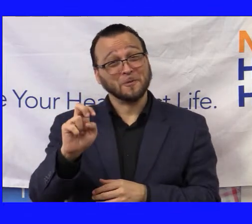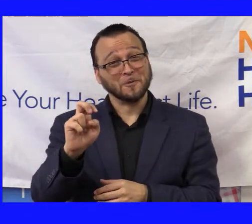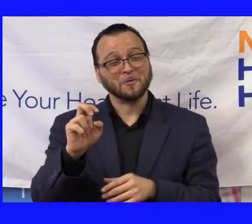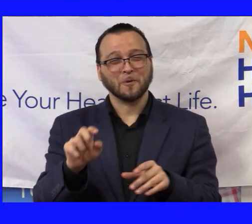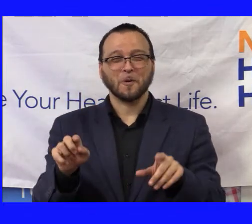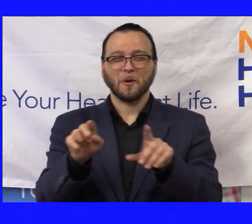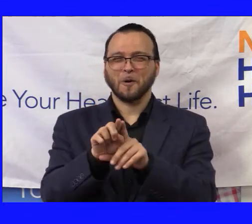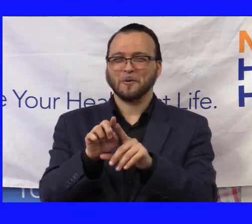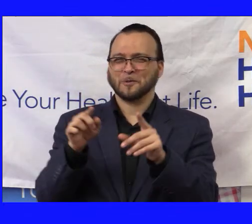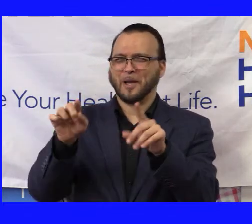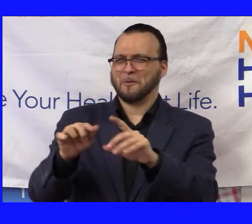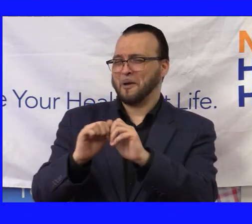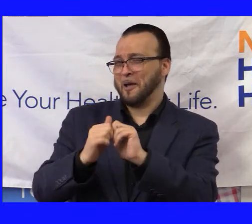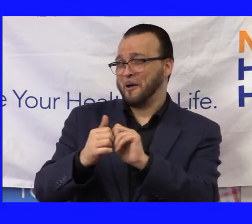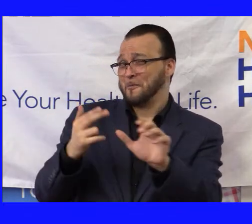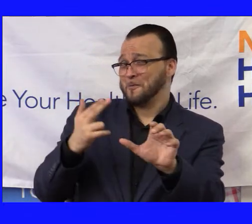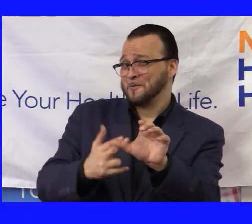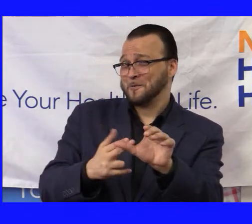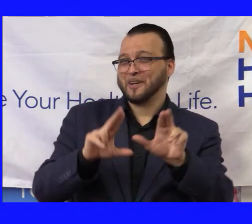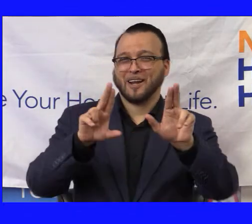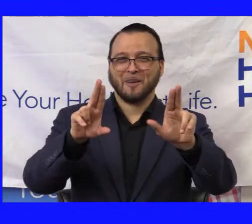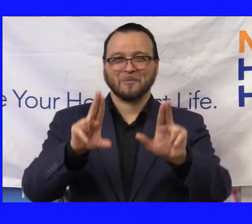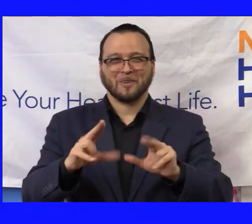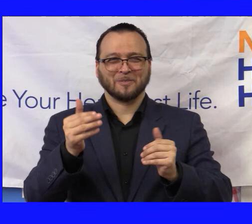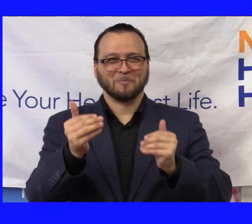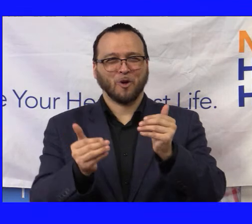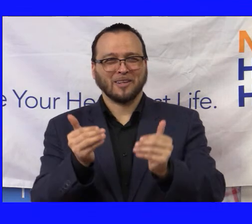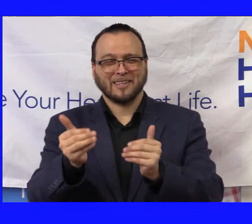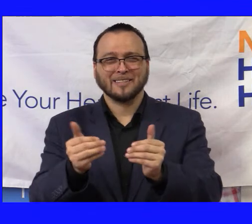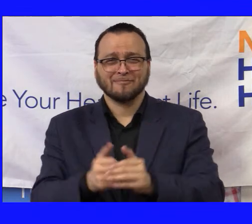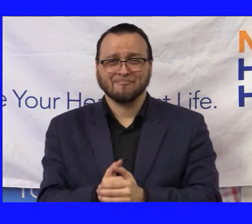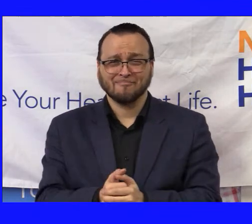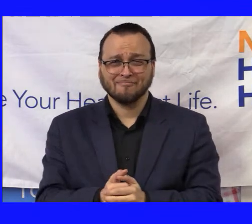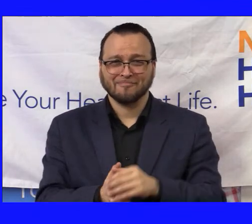through an application process. Thank you.